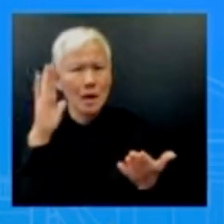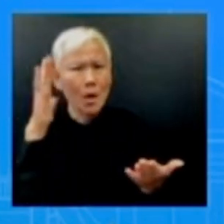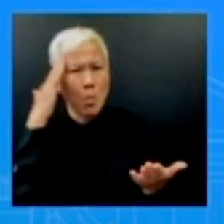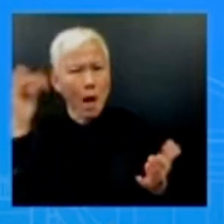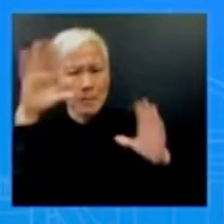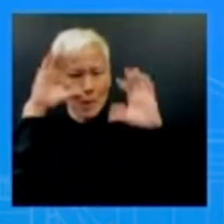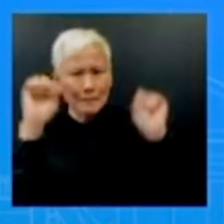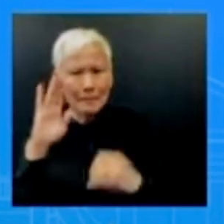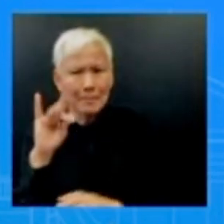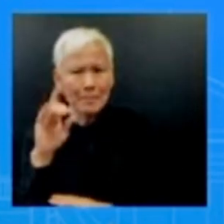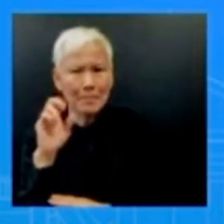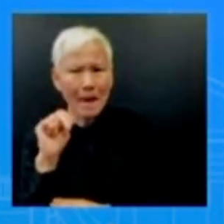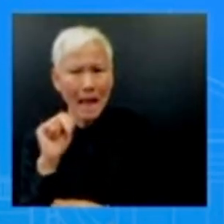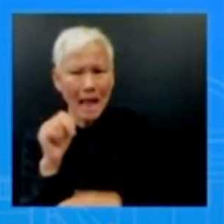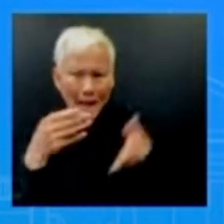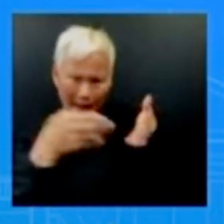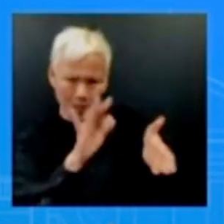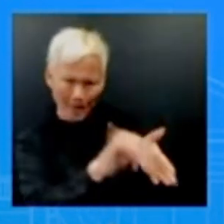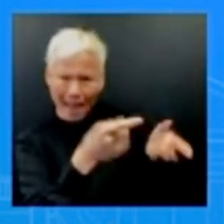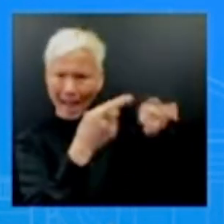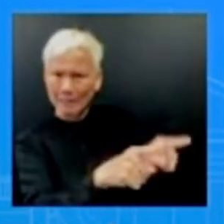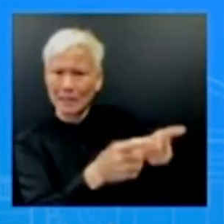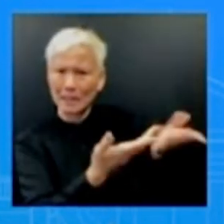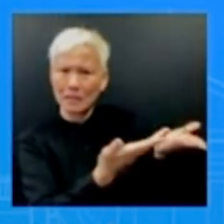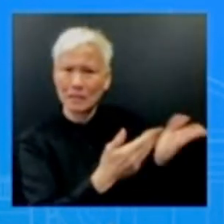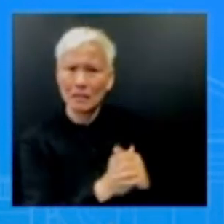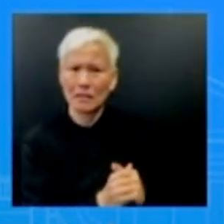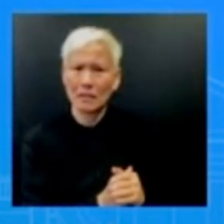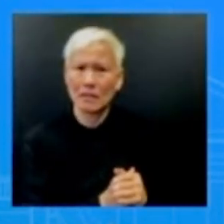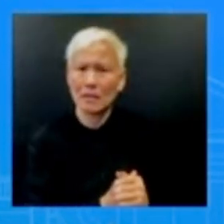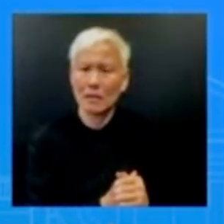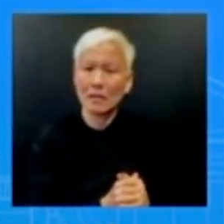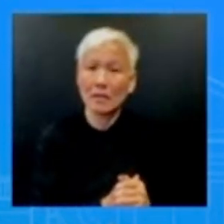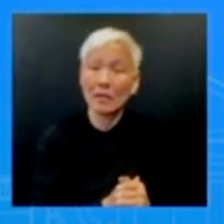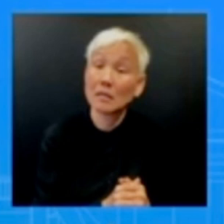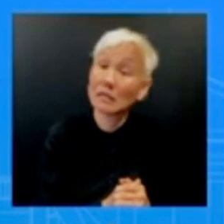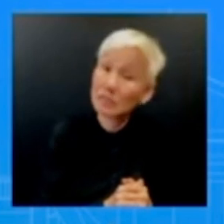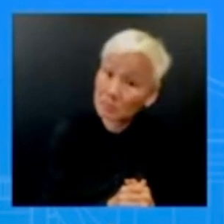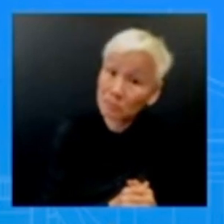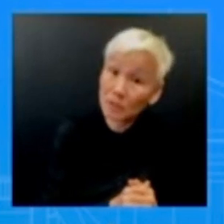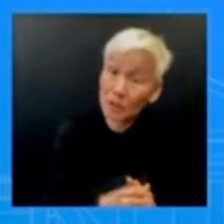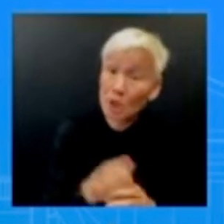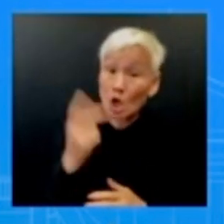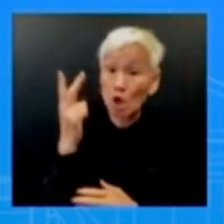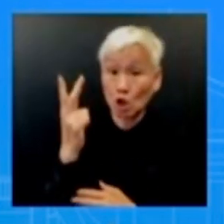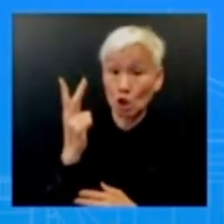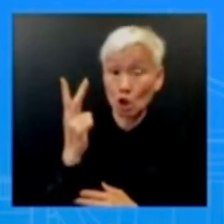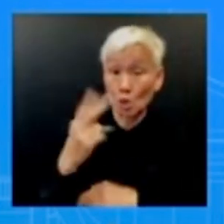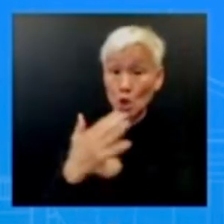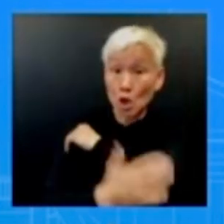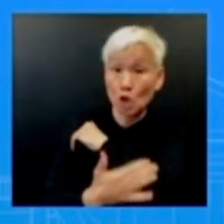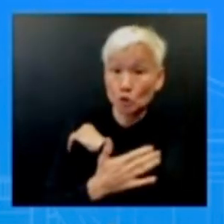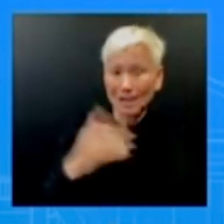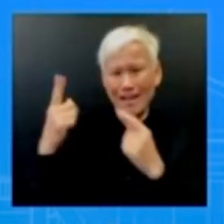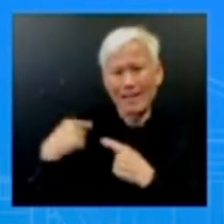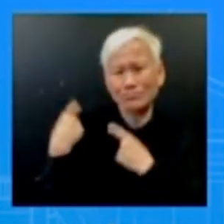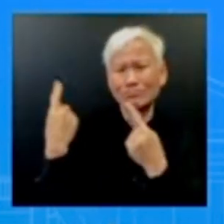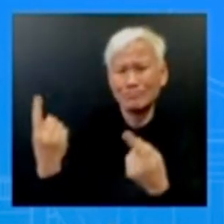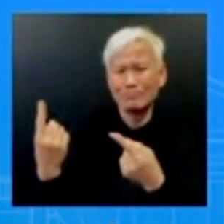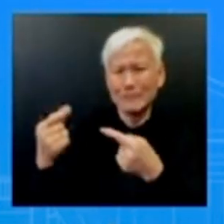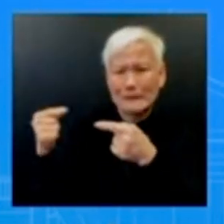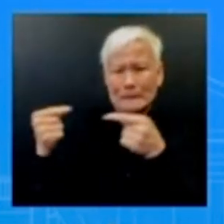Peter, these are two countries that have long chafed, as I said to Jeff, long